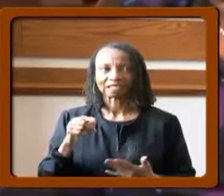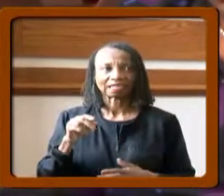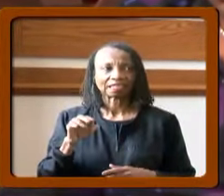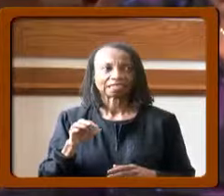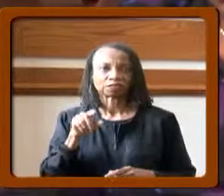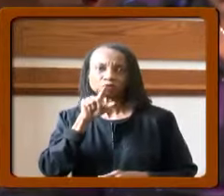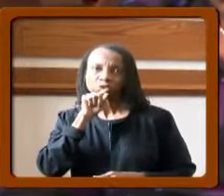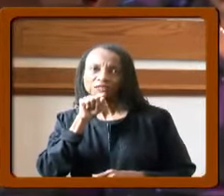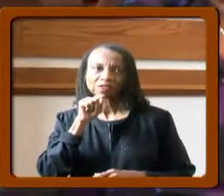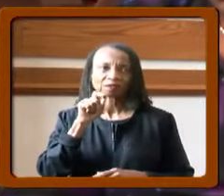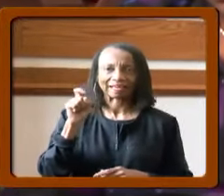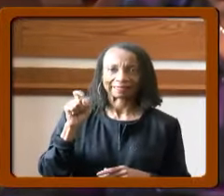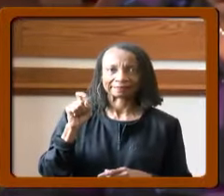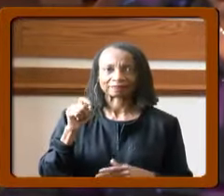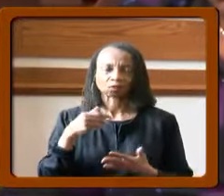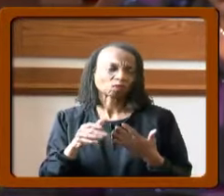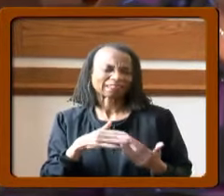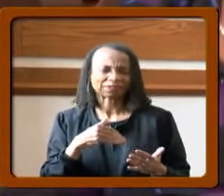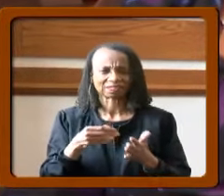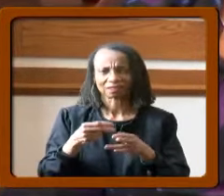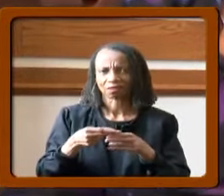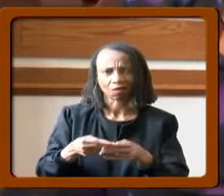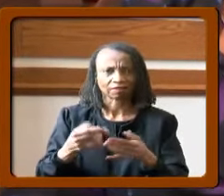Twitter, X, whatever they call it now.